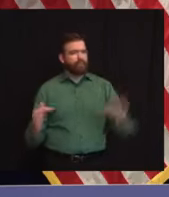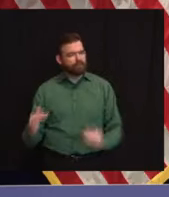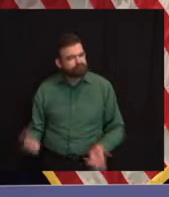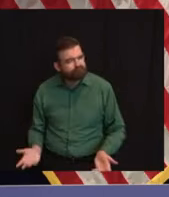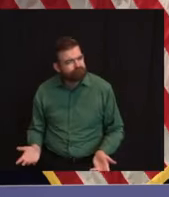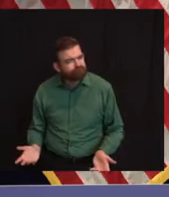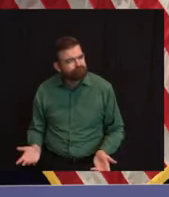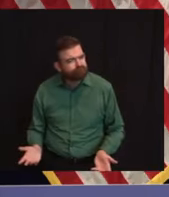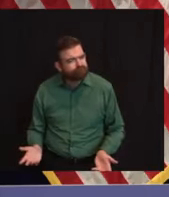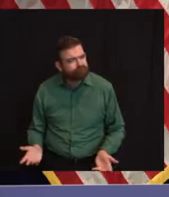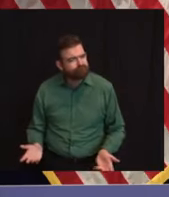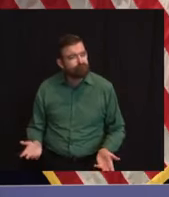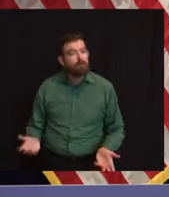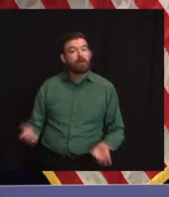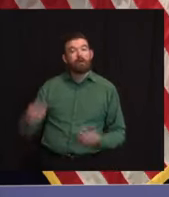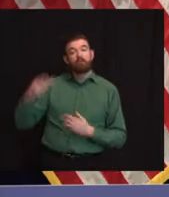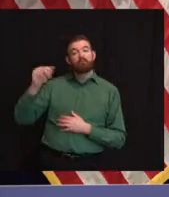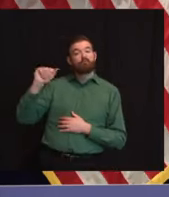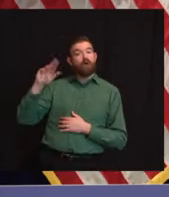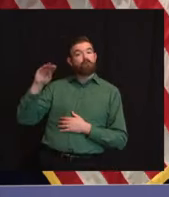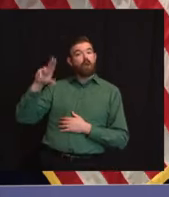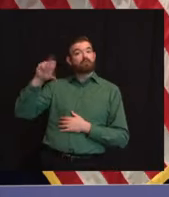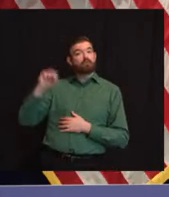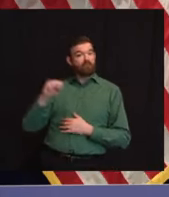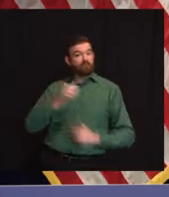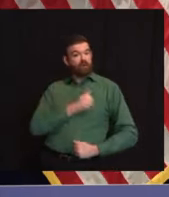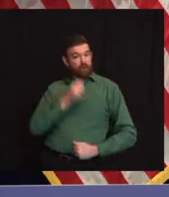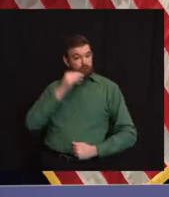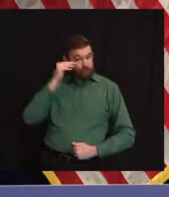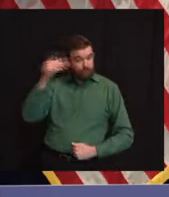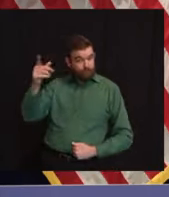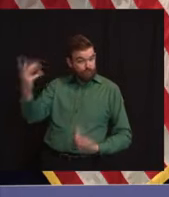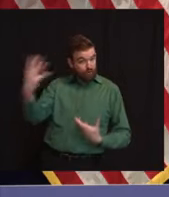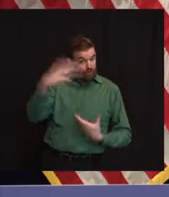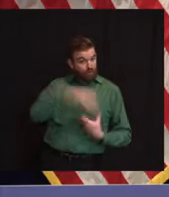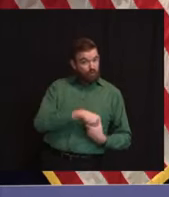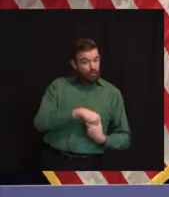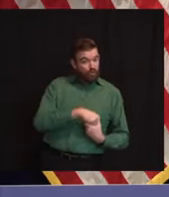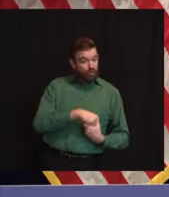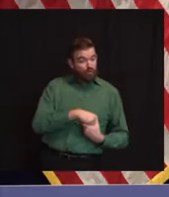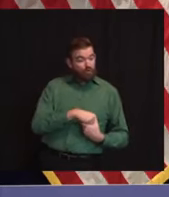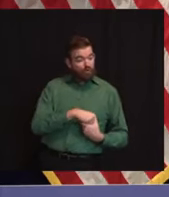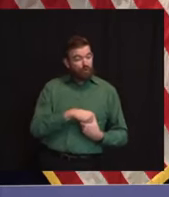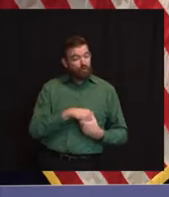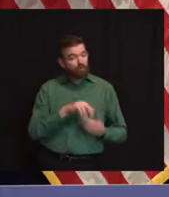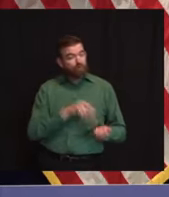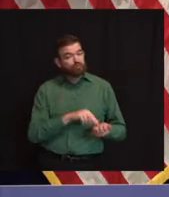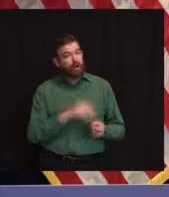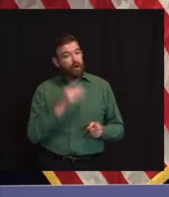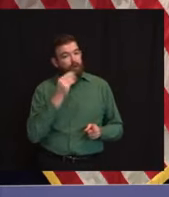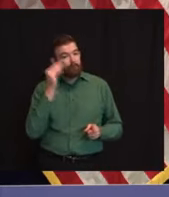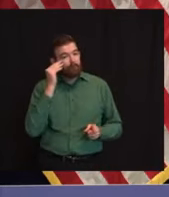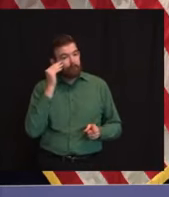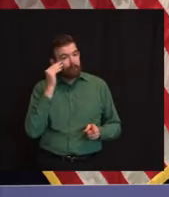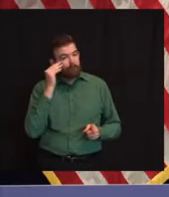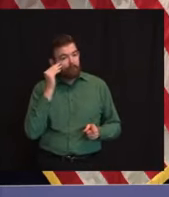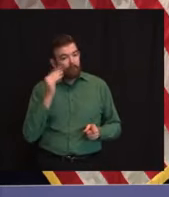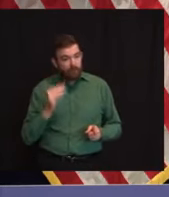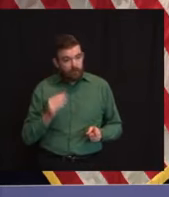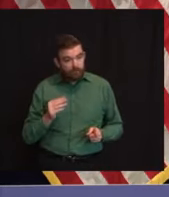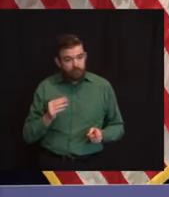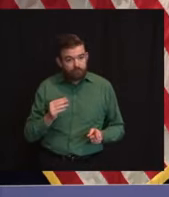state? And on the discharge data, do you include deaths in the hospital as part of the discharge data?